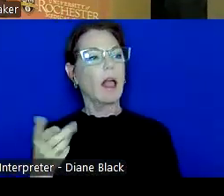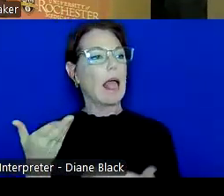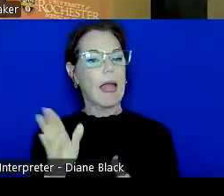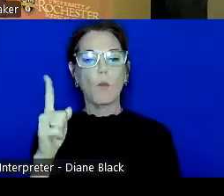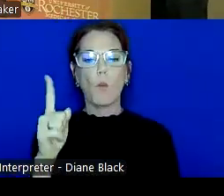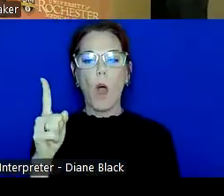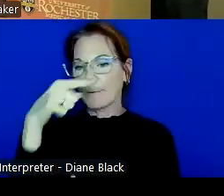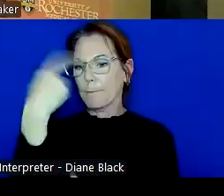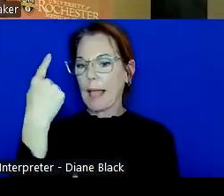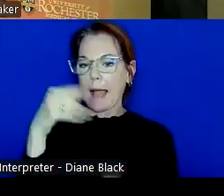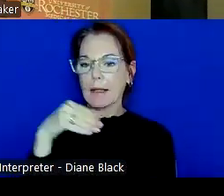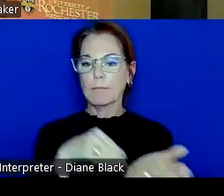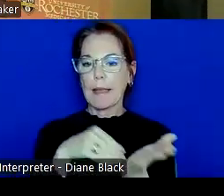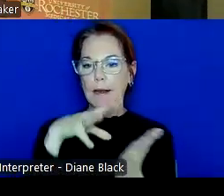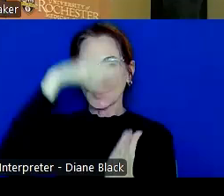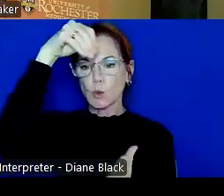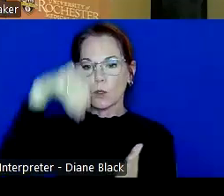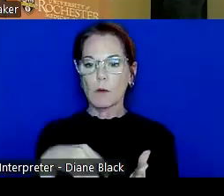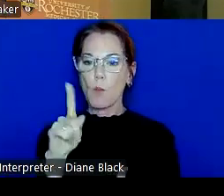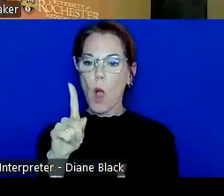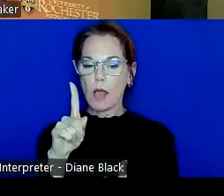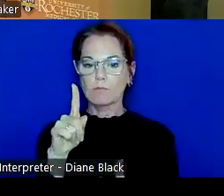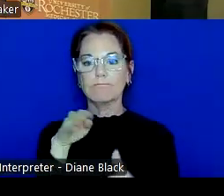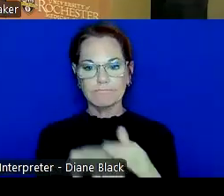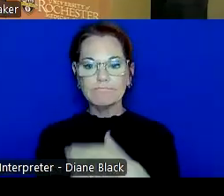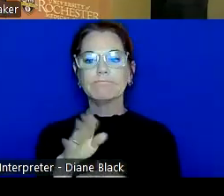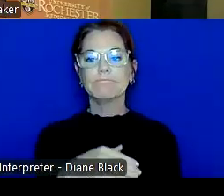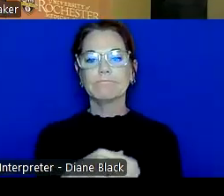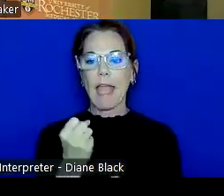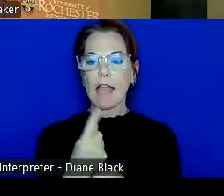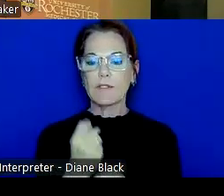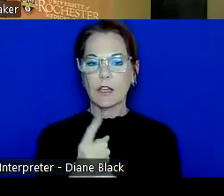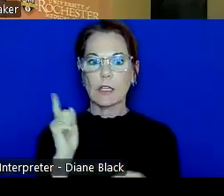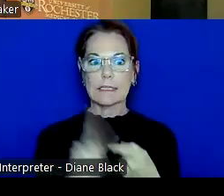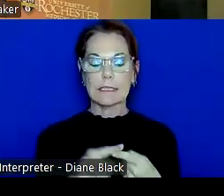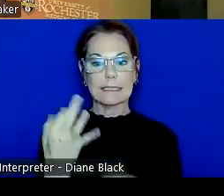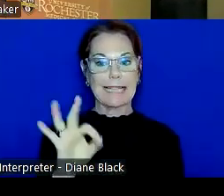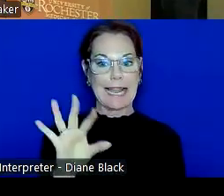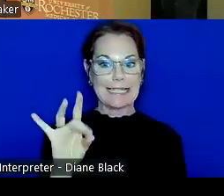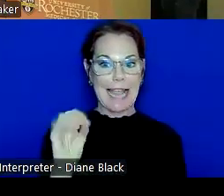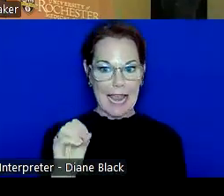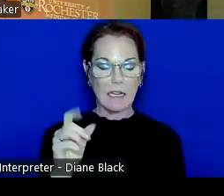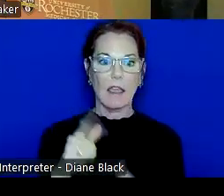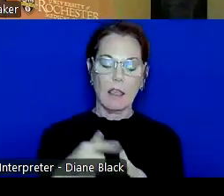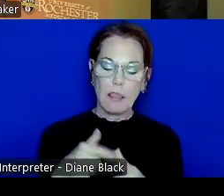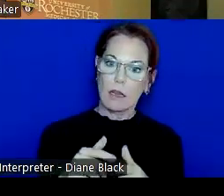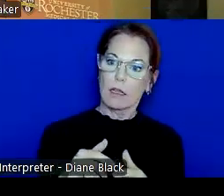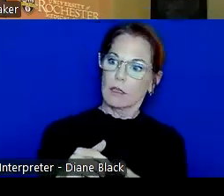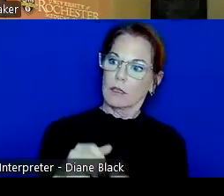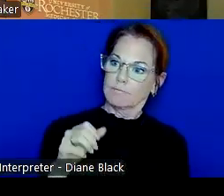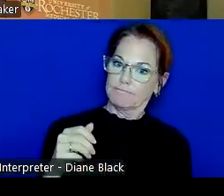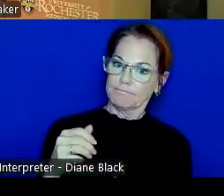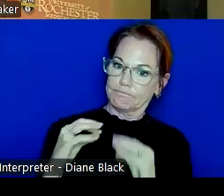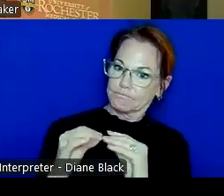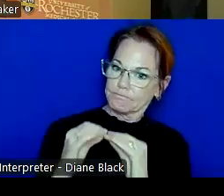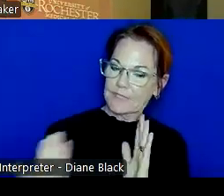year. This really didn't change until around the 1980s when there was a renewed push. And even by 2016, we know only, I